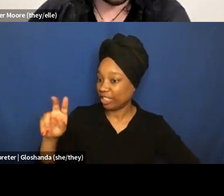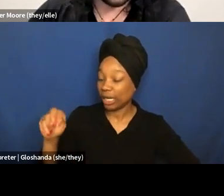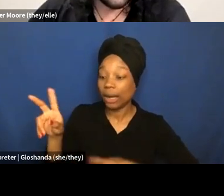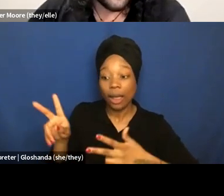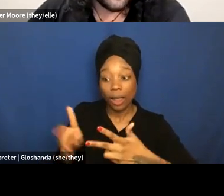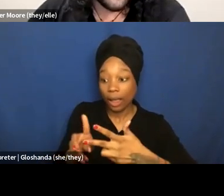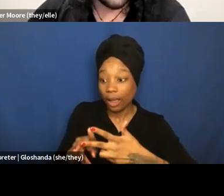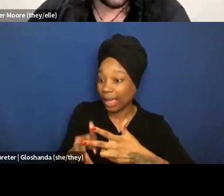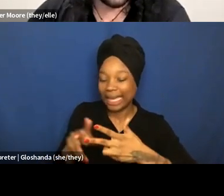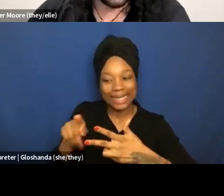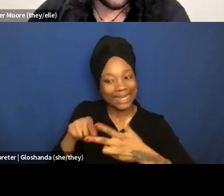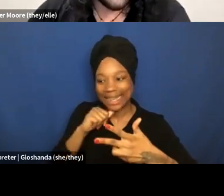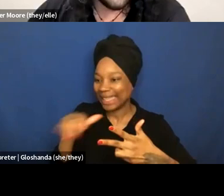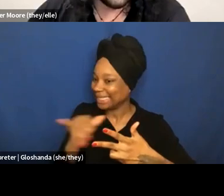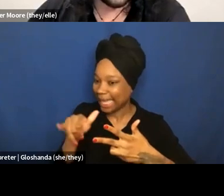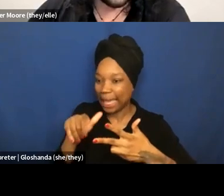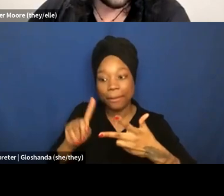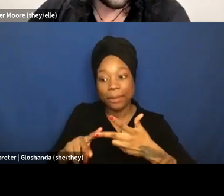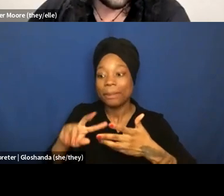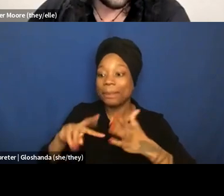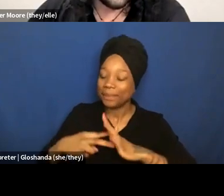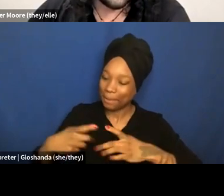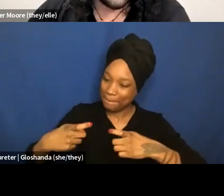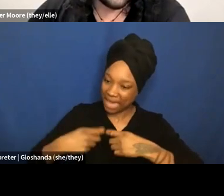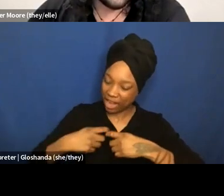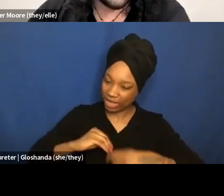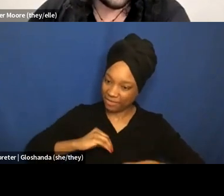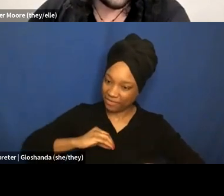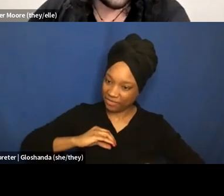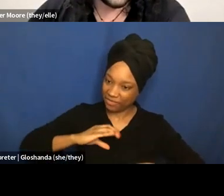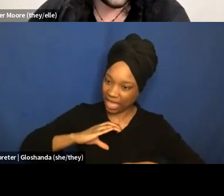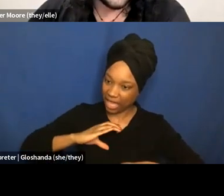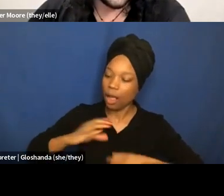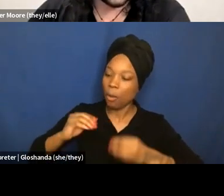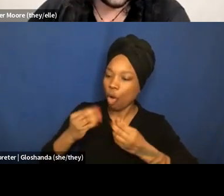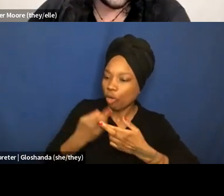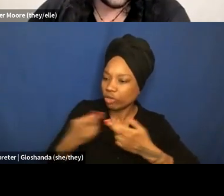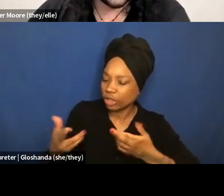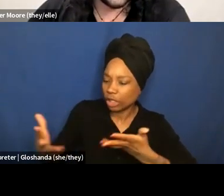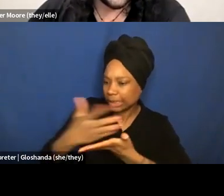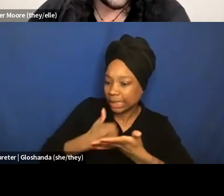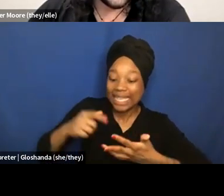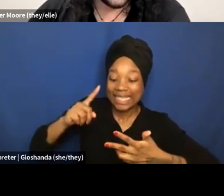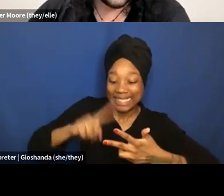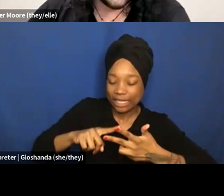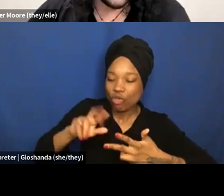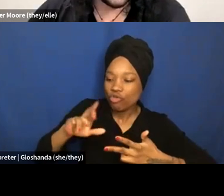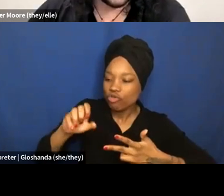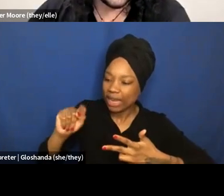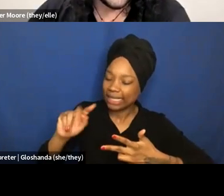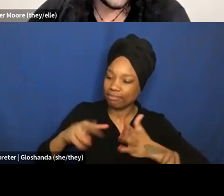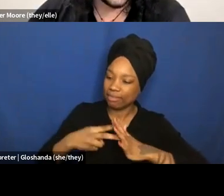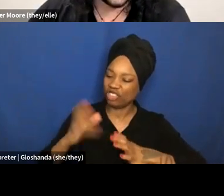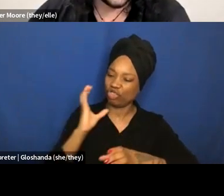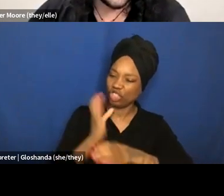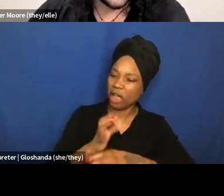your battery's filling up. You are growing more resourced. Rest is just chill the fuck out. Just stop. Just pause.